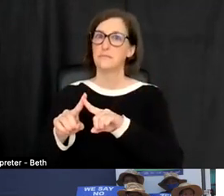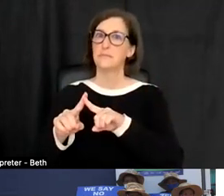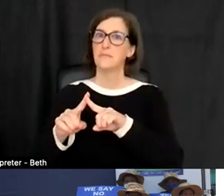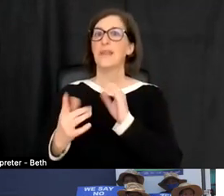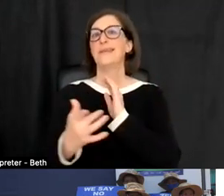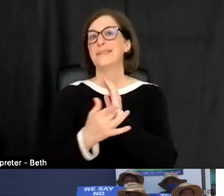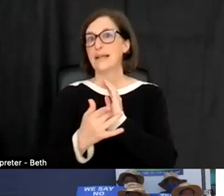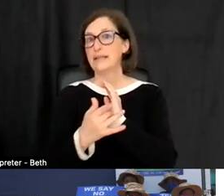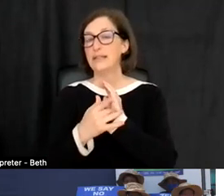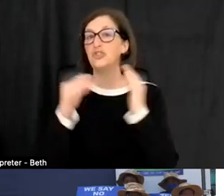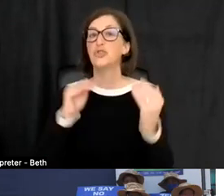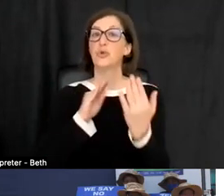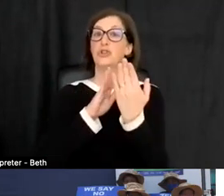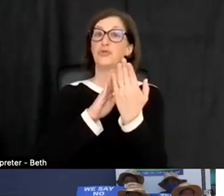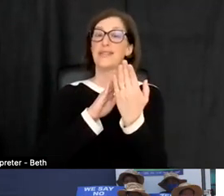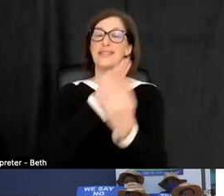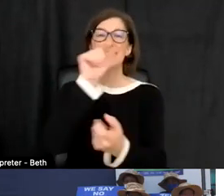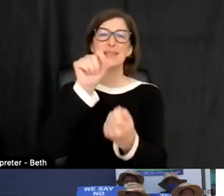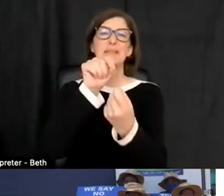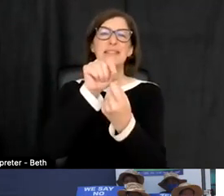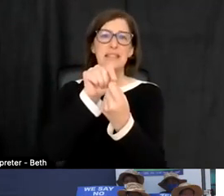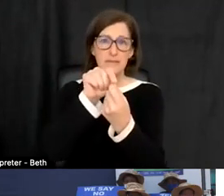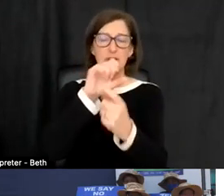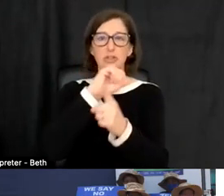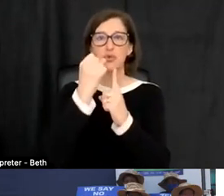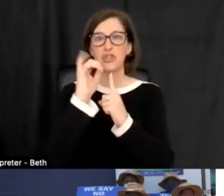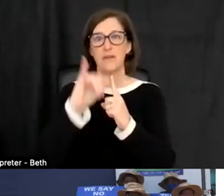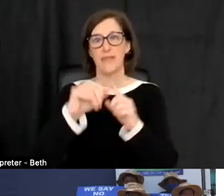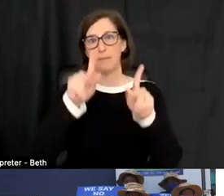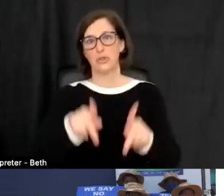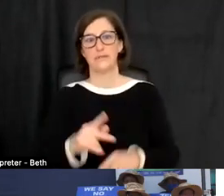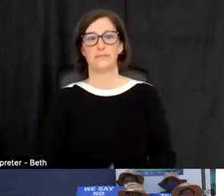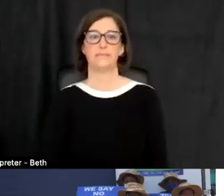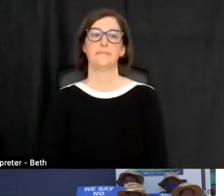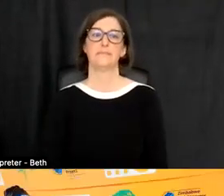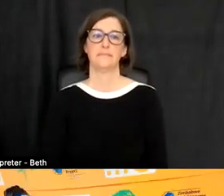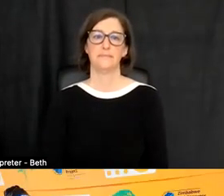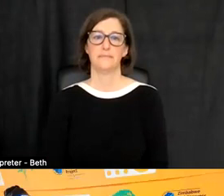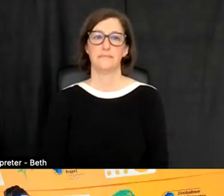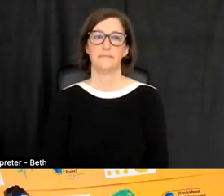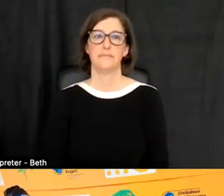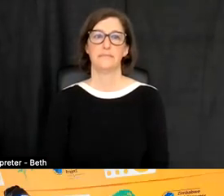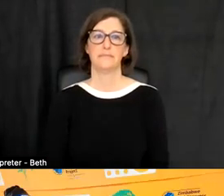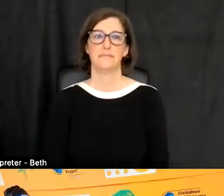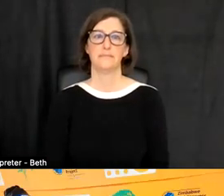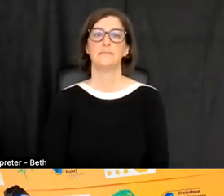techniques to address the specific needs of the survivor. Next slide, please.